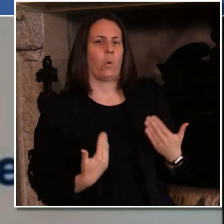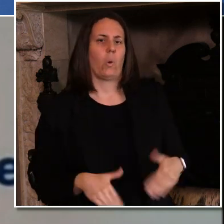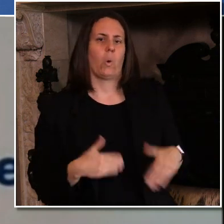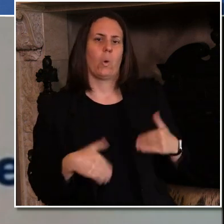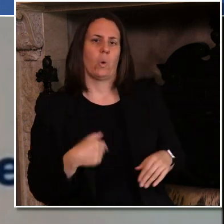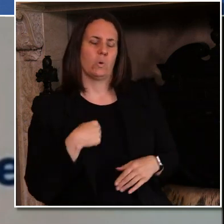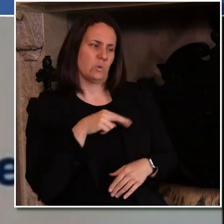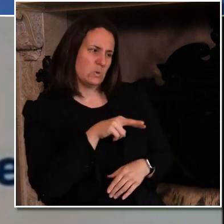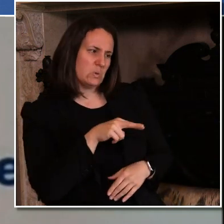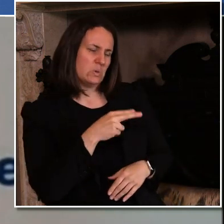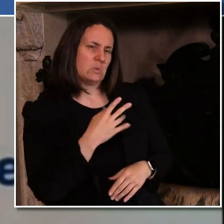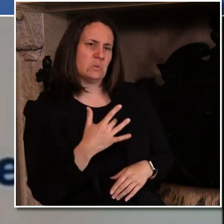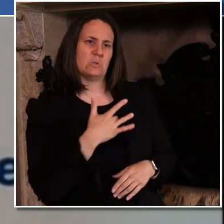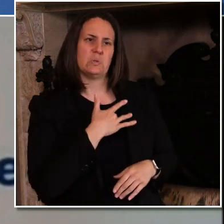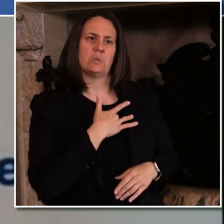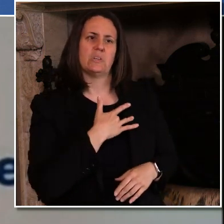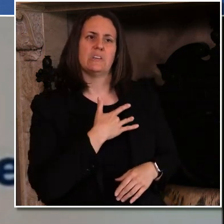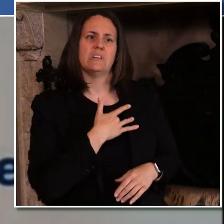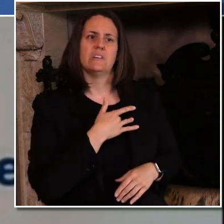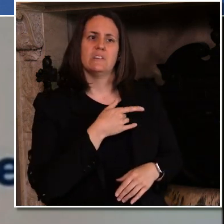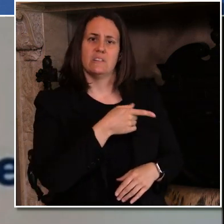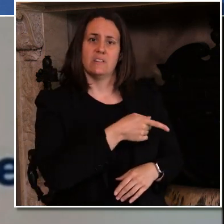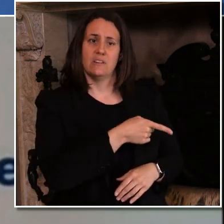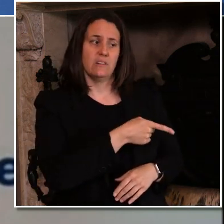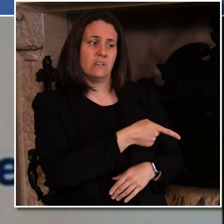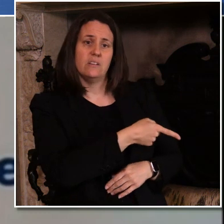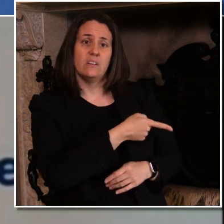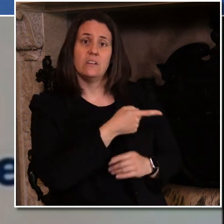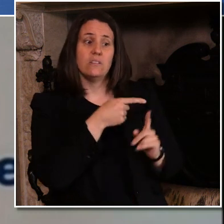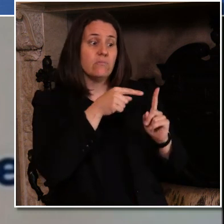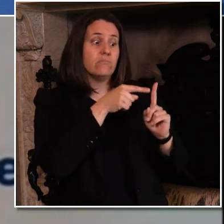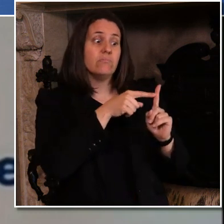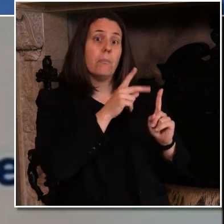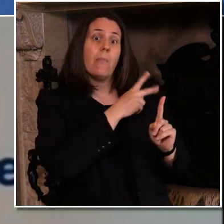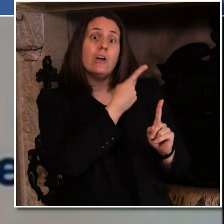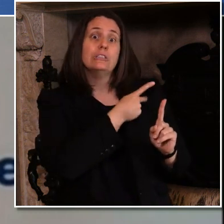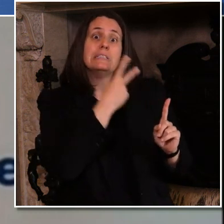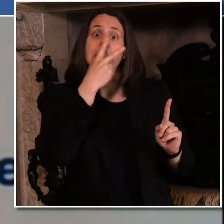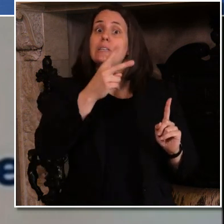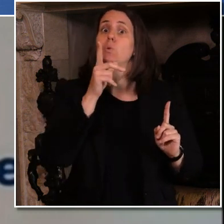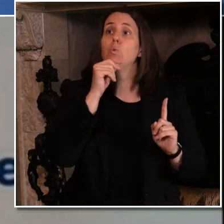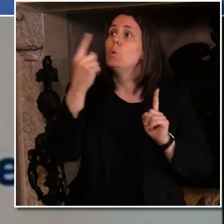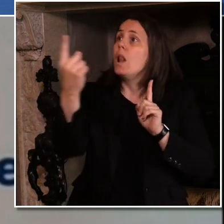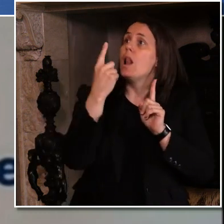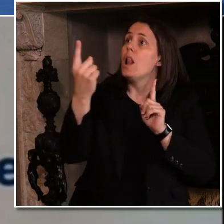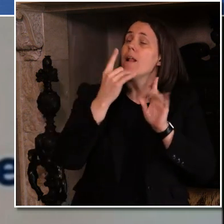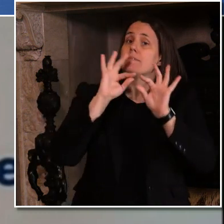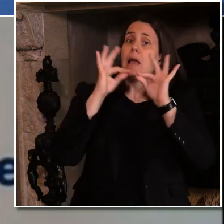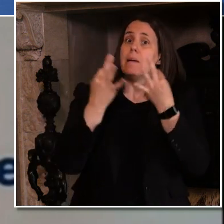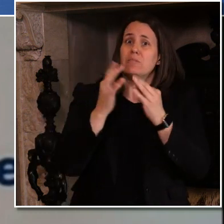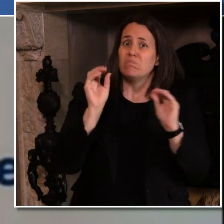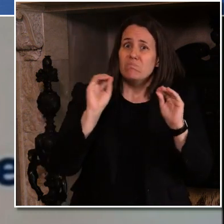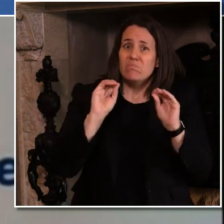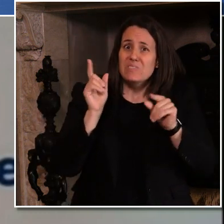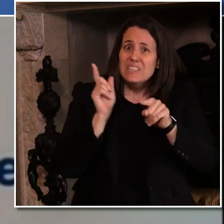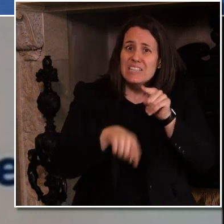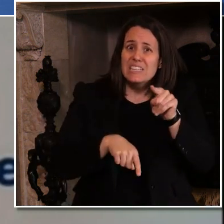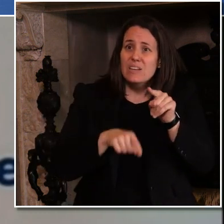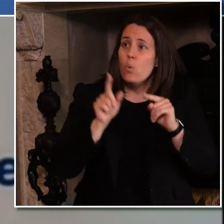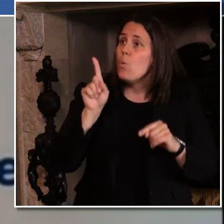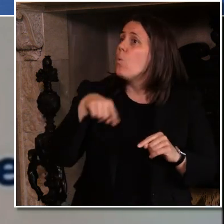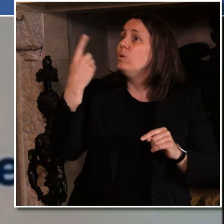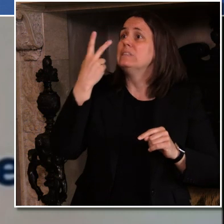or nursing assistant for the most part because they're the only people generally who are entering their room. These staff